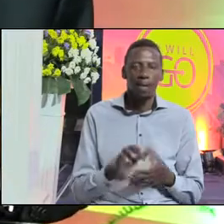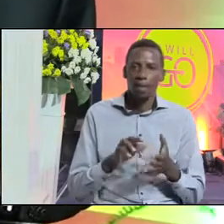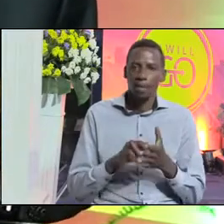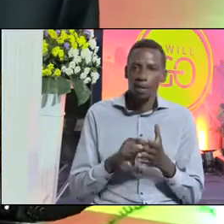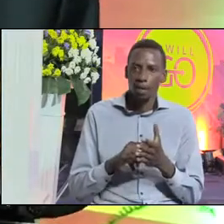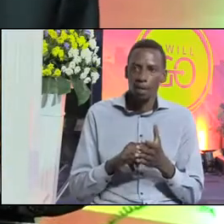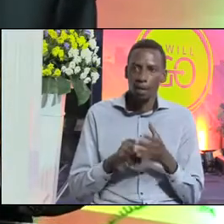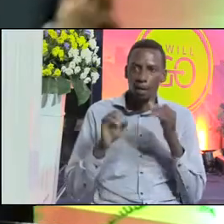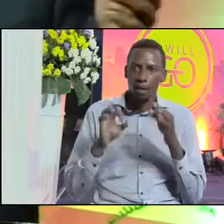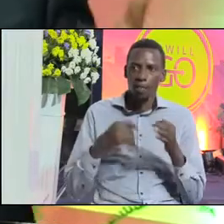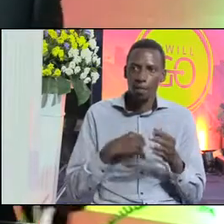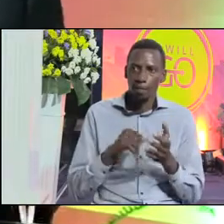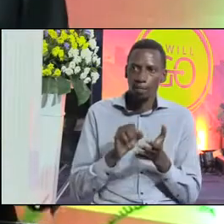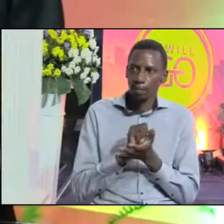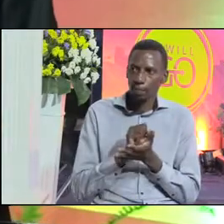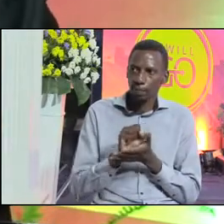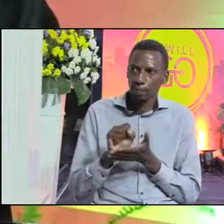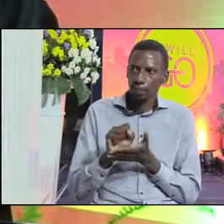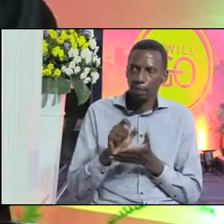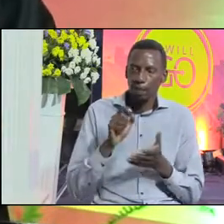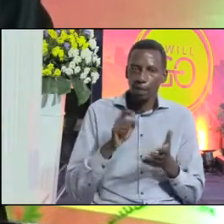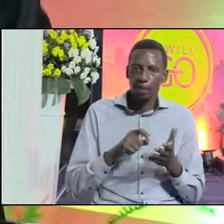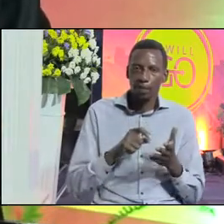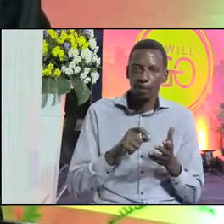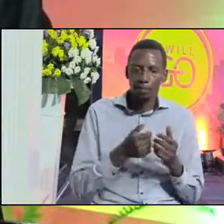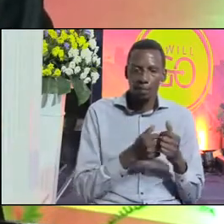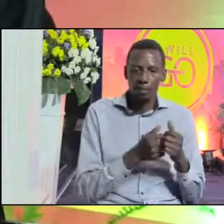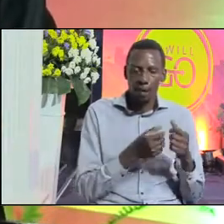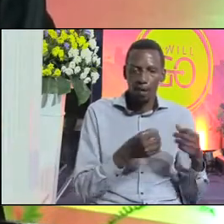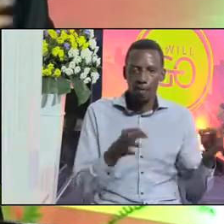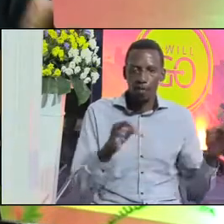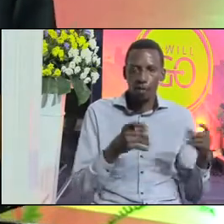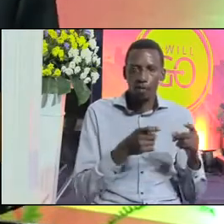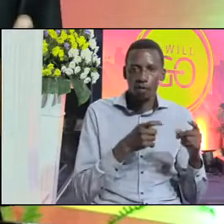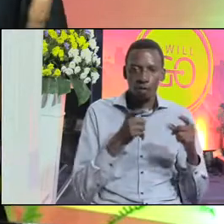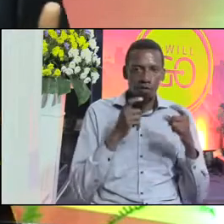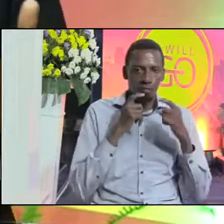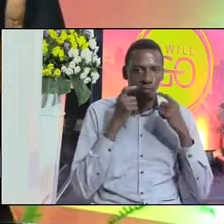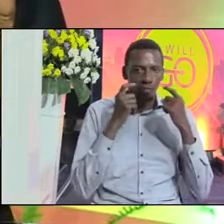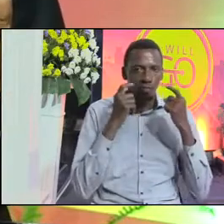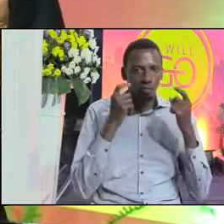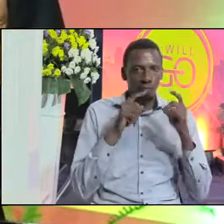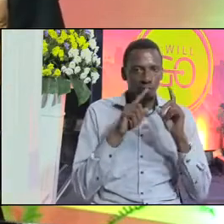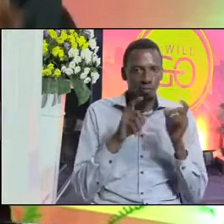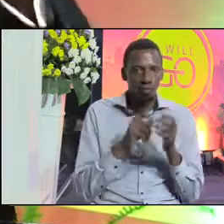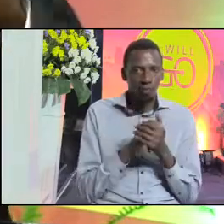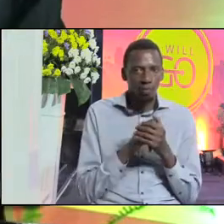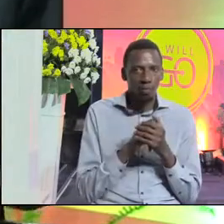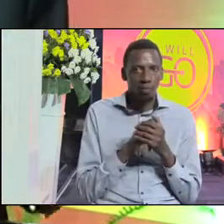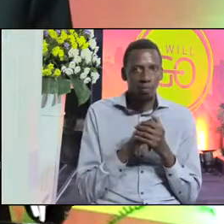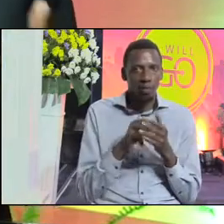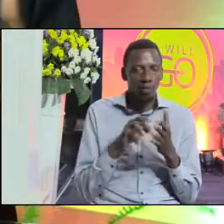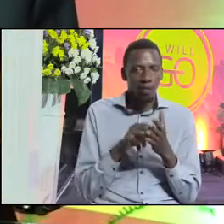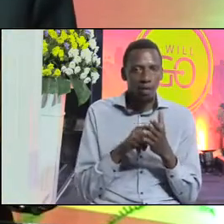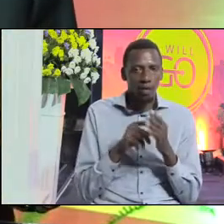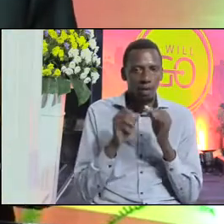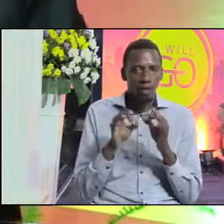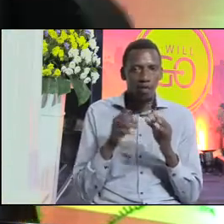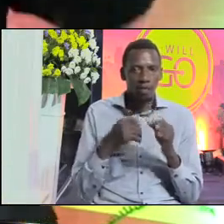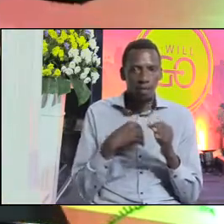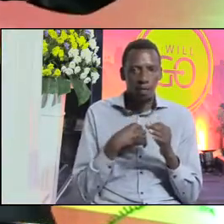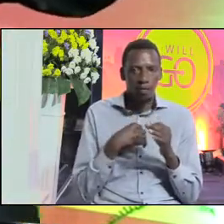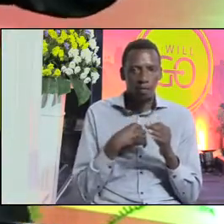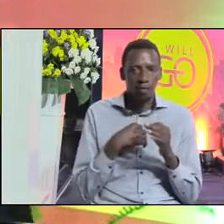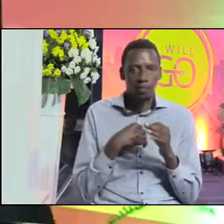saint, that I have to be free from sin? Does this mean that if I'm a saint, that I must